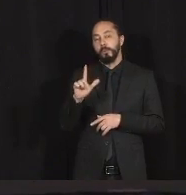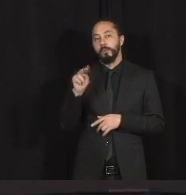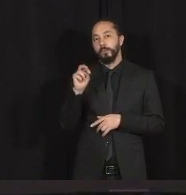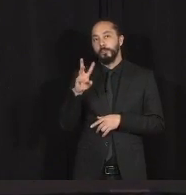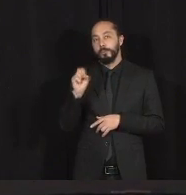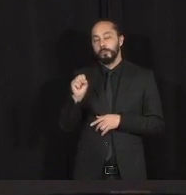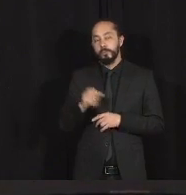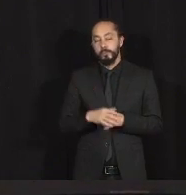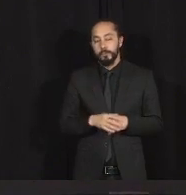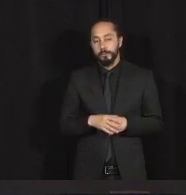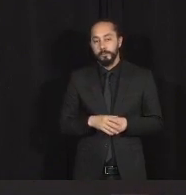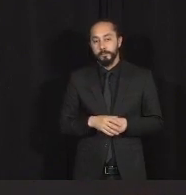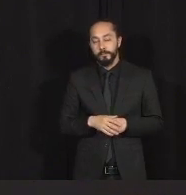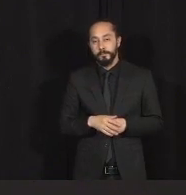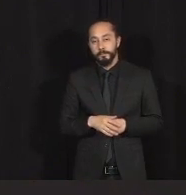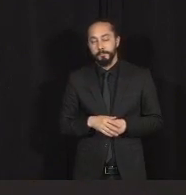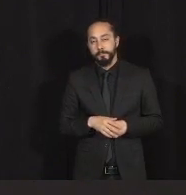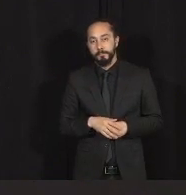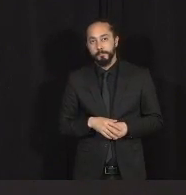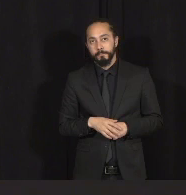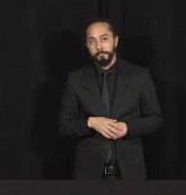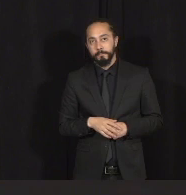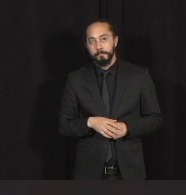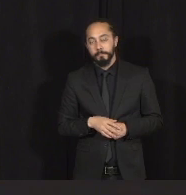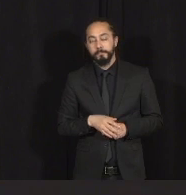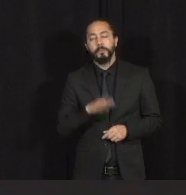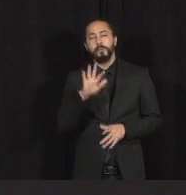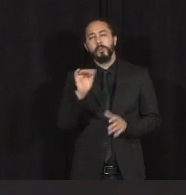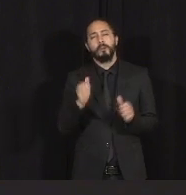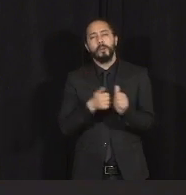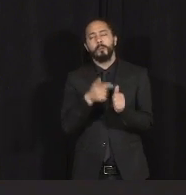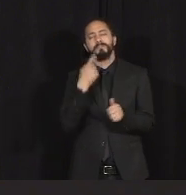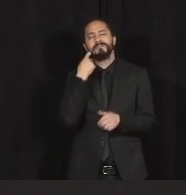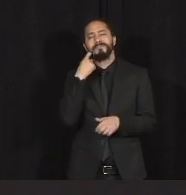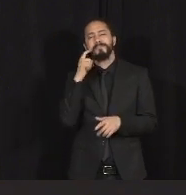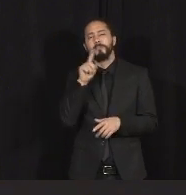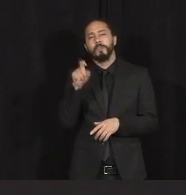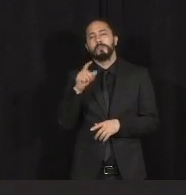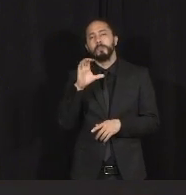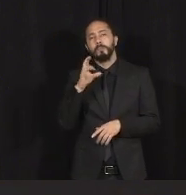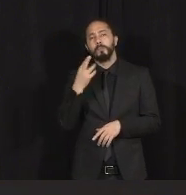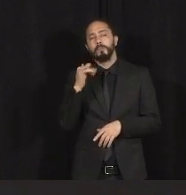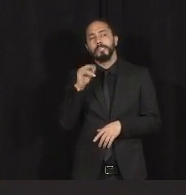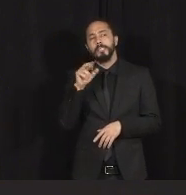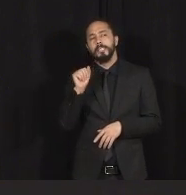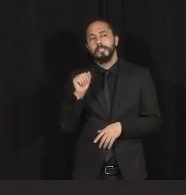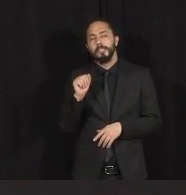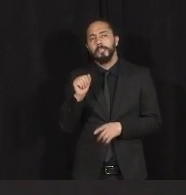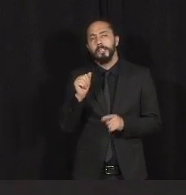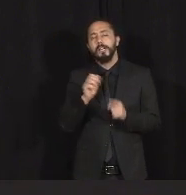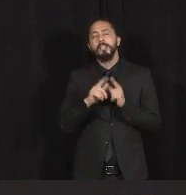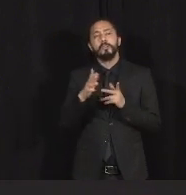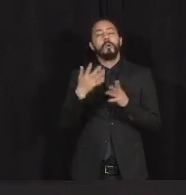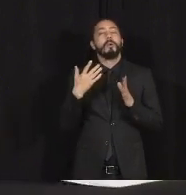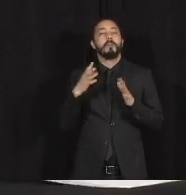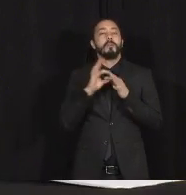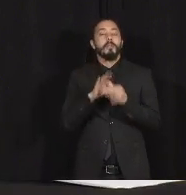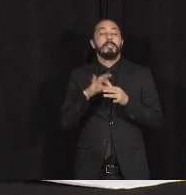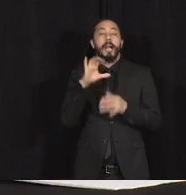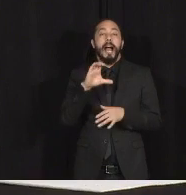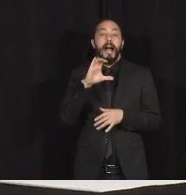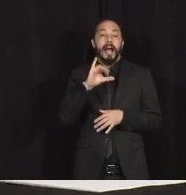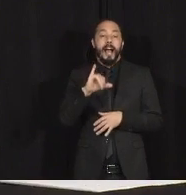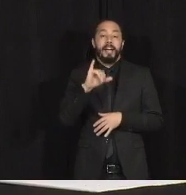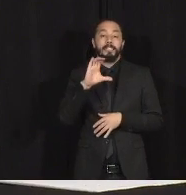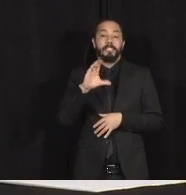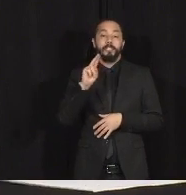It follows up on Christina's question. I'm looking at slide 14 here, the ICU capacity for COVID-19. So the green bar